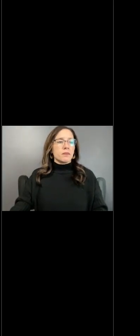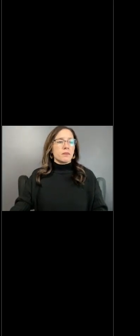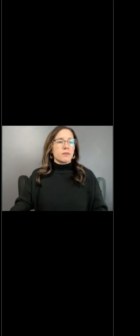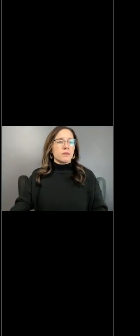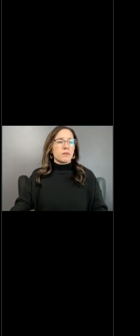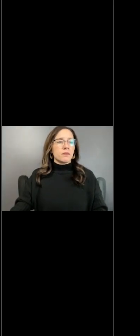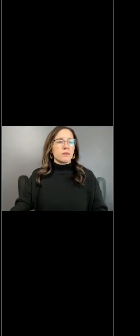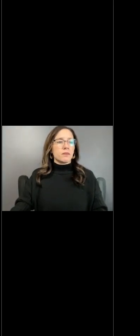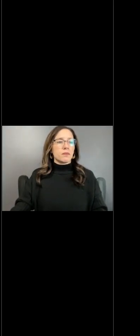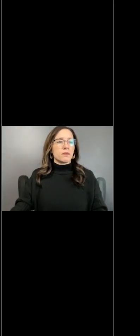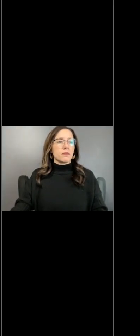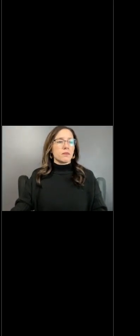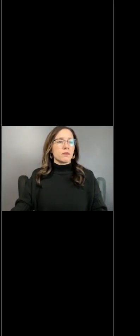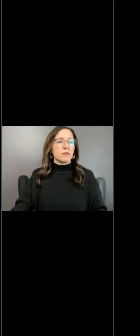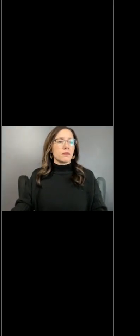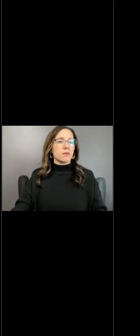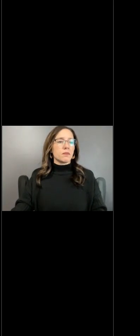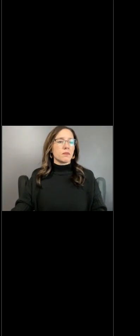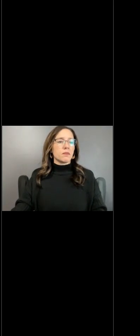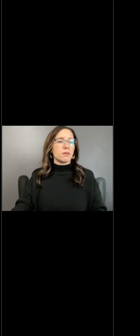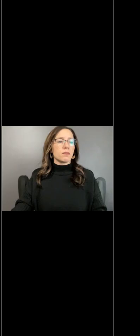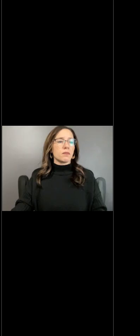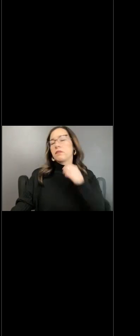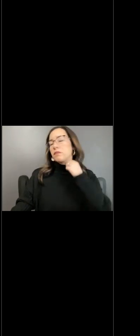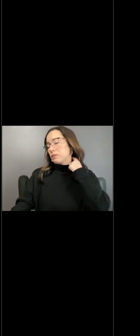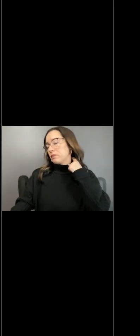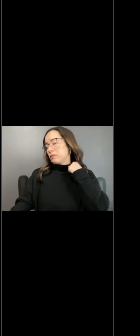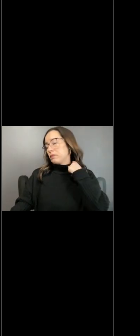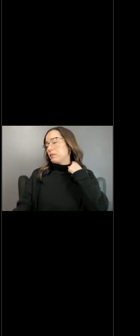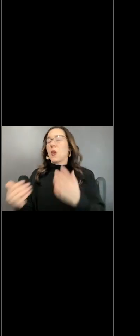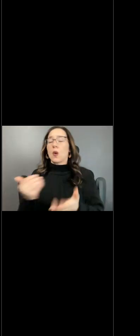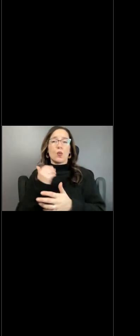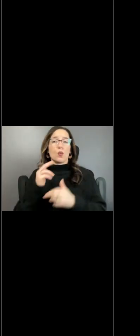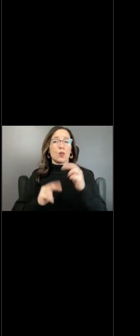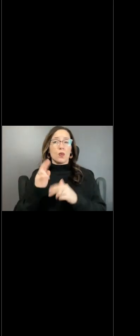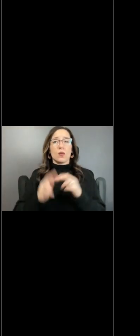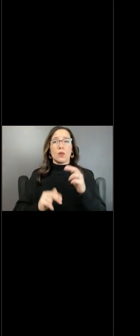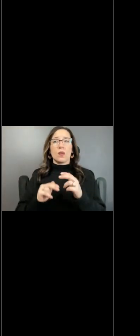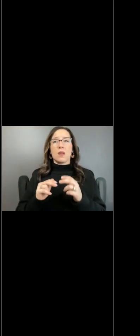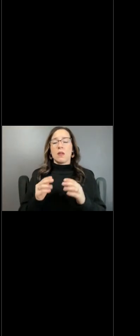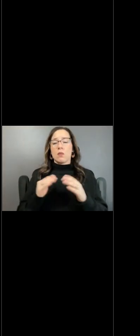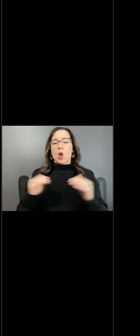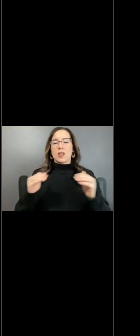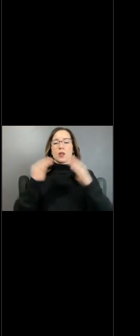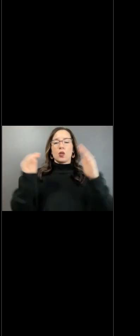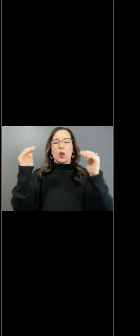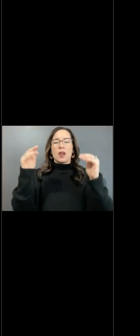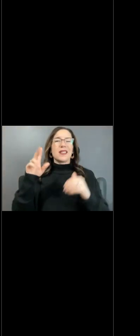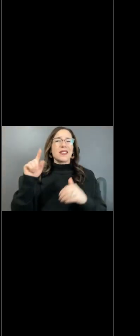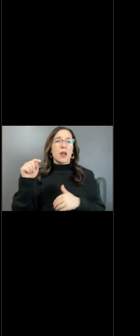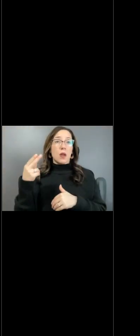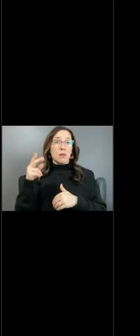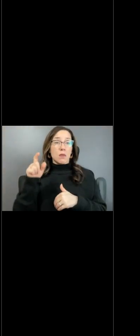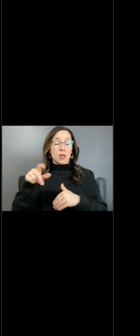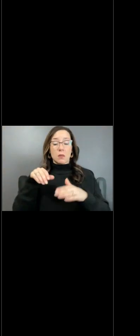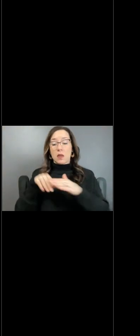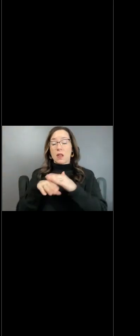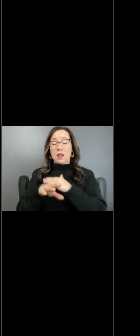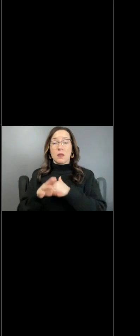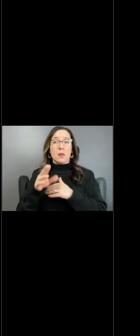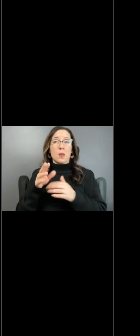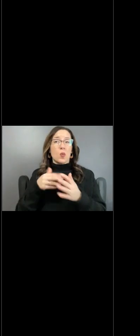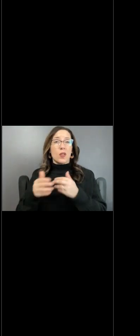Knowledge check 4, newly constructed multi-story townhouses must be accessible whether they have elevators or not. That